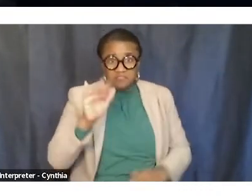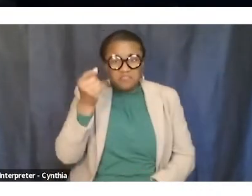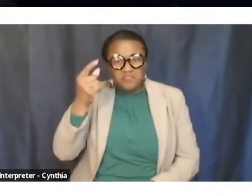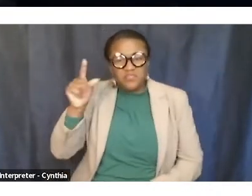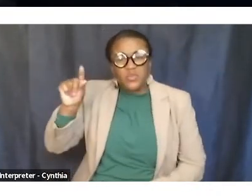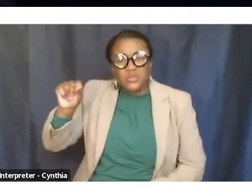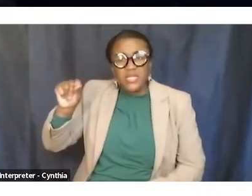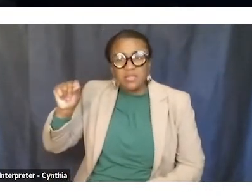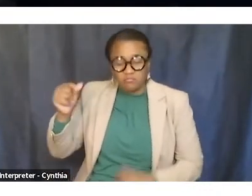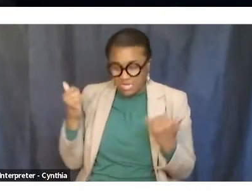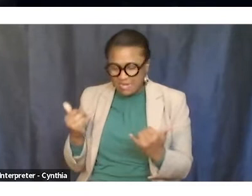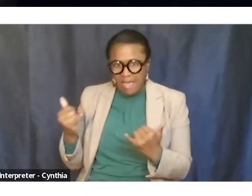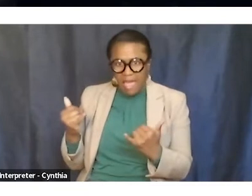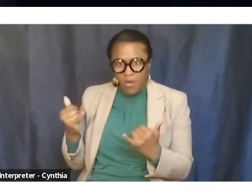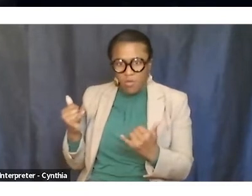2020 to now.